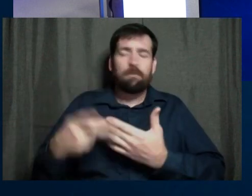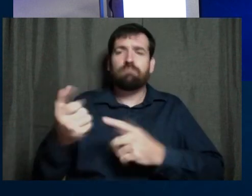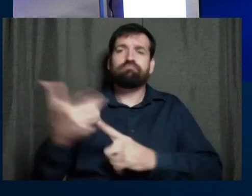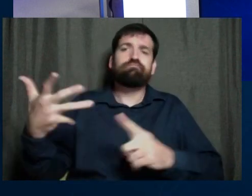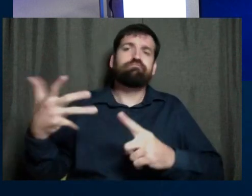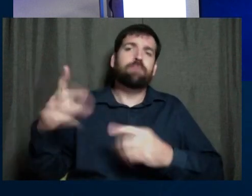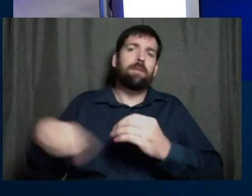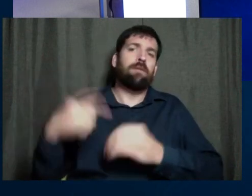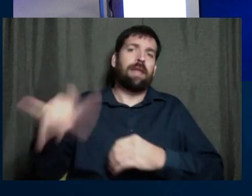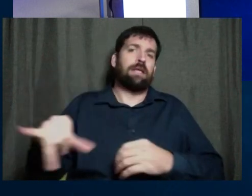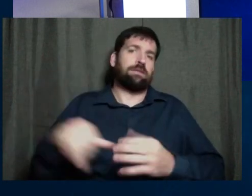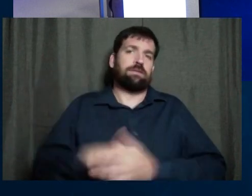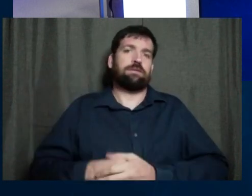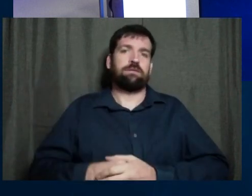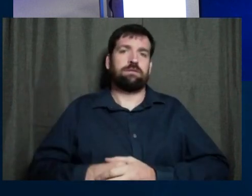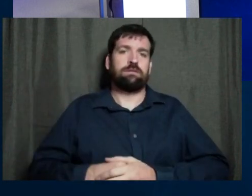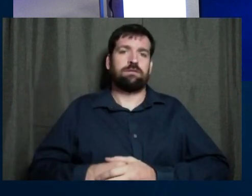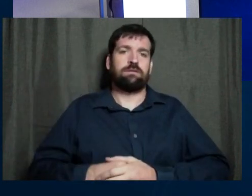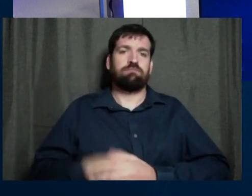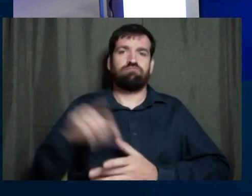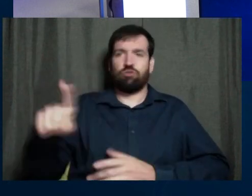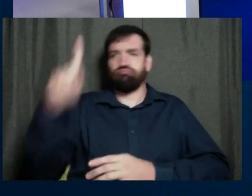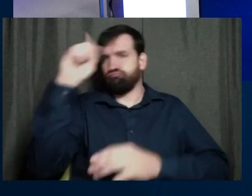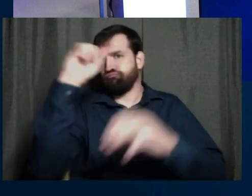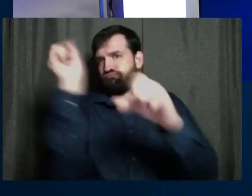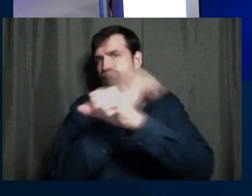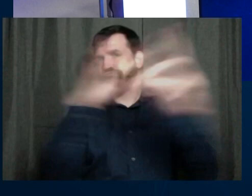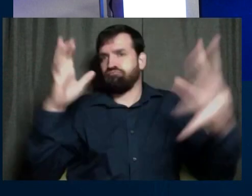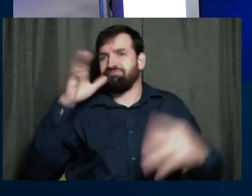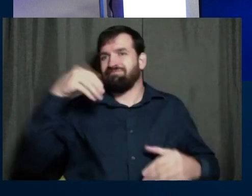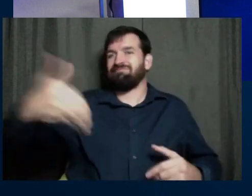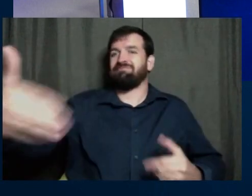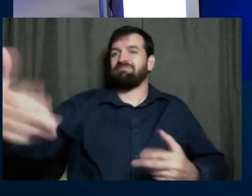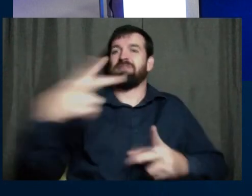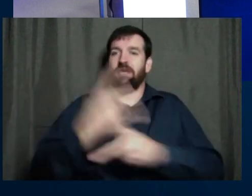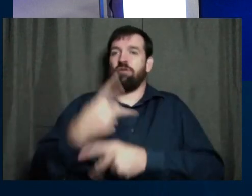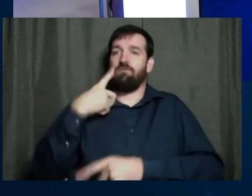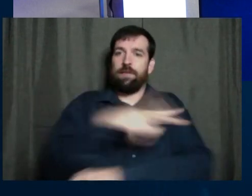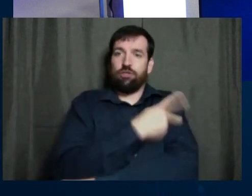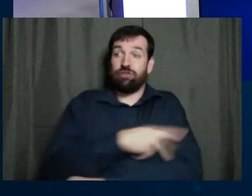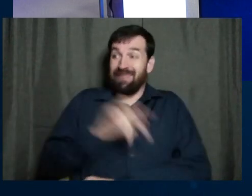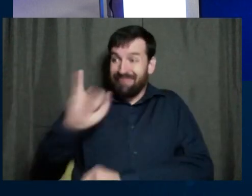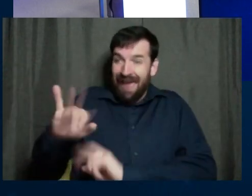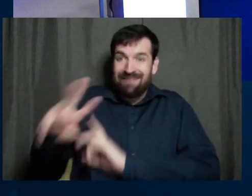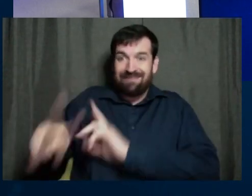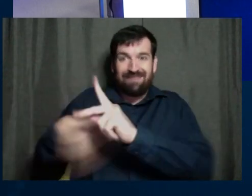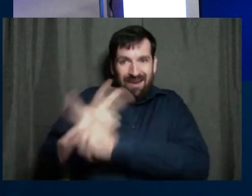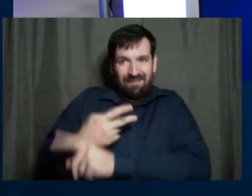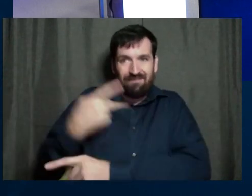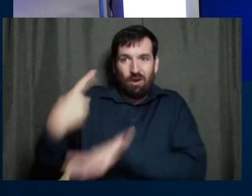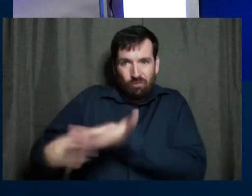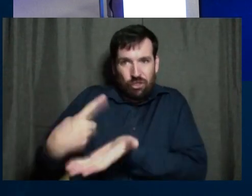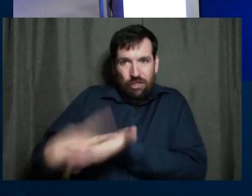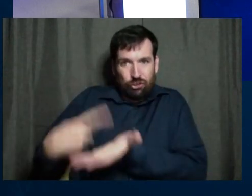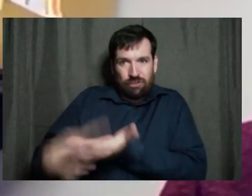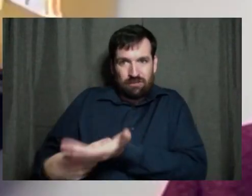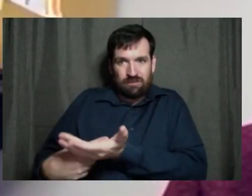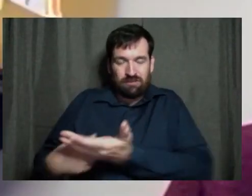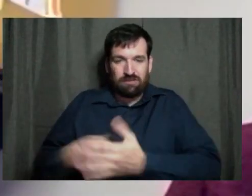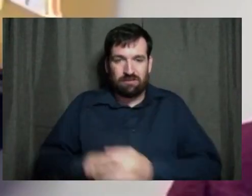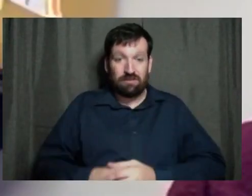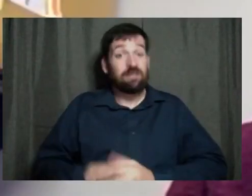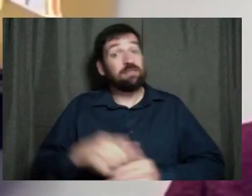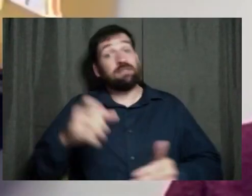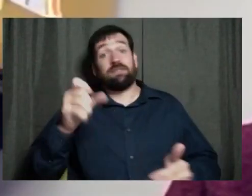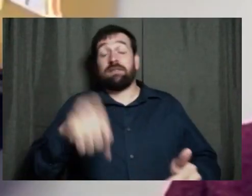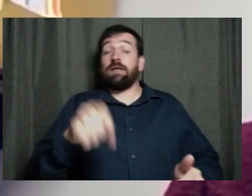you envision yourself down the road caring for patients and those conversations that you'll be able to have with them firsthand. Yeah,